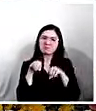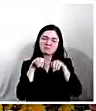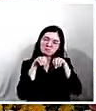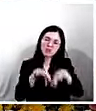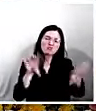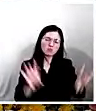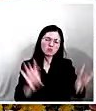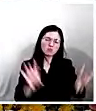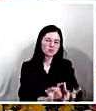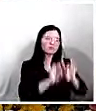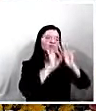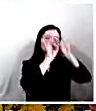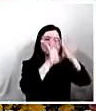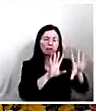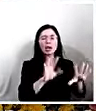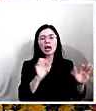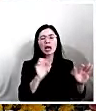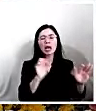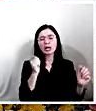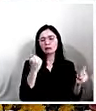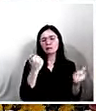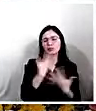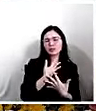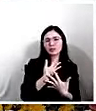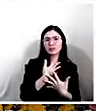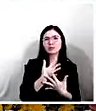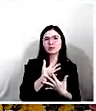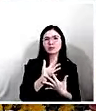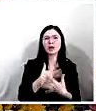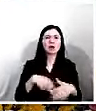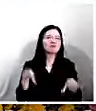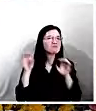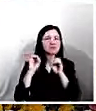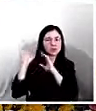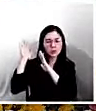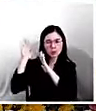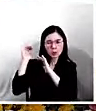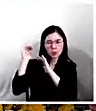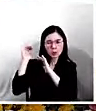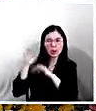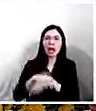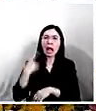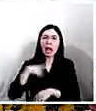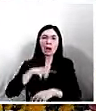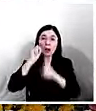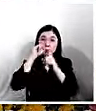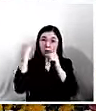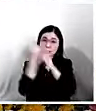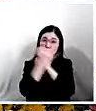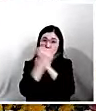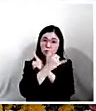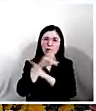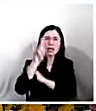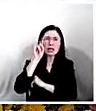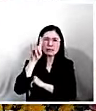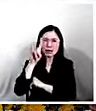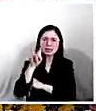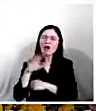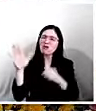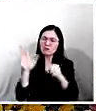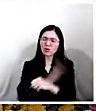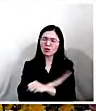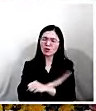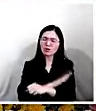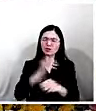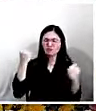afraid, and hopeless. Our social media are full of scary news